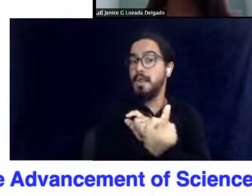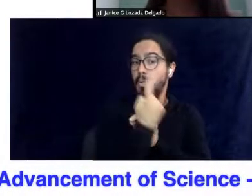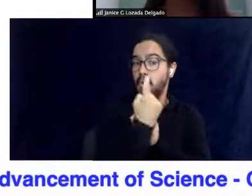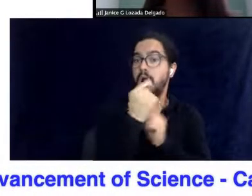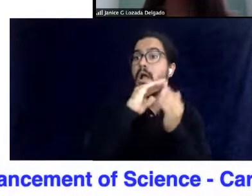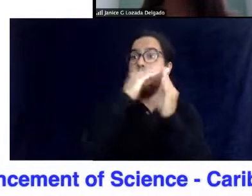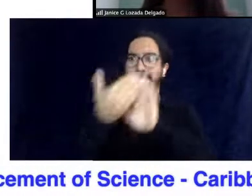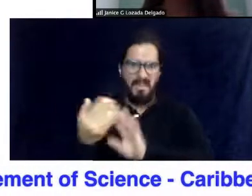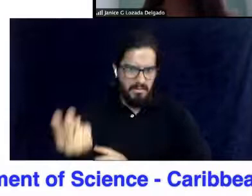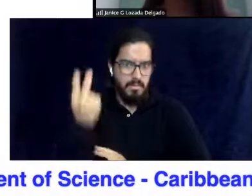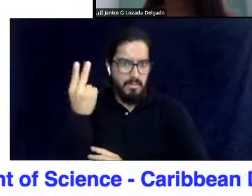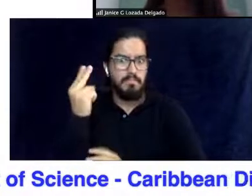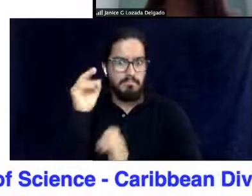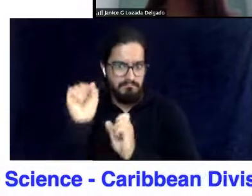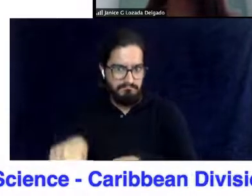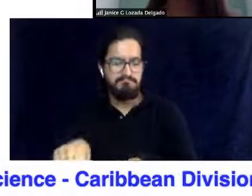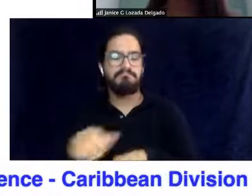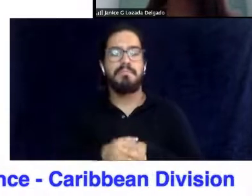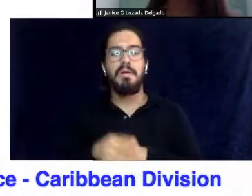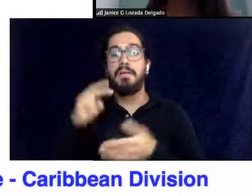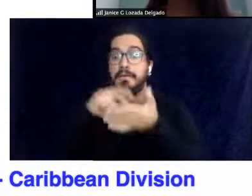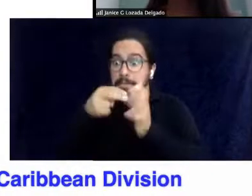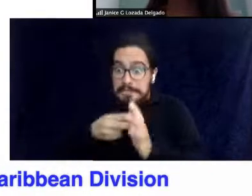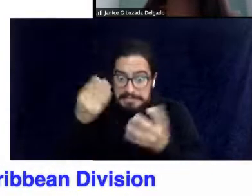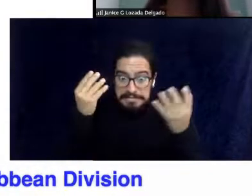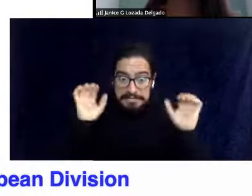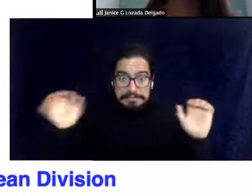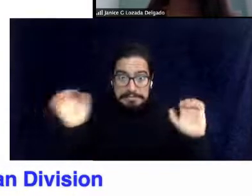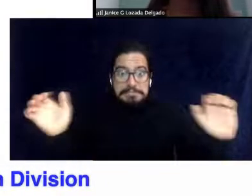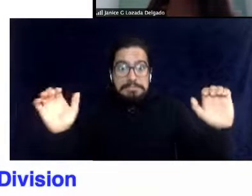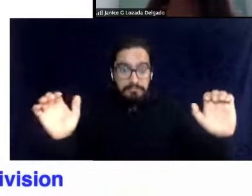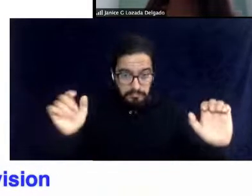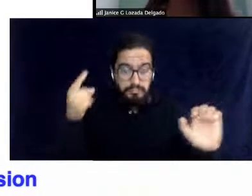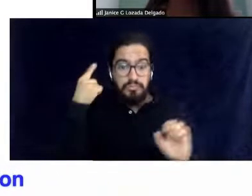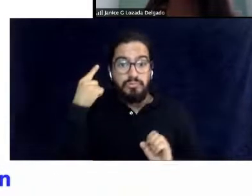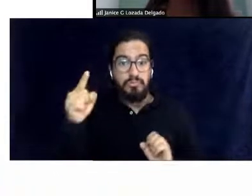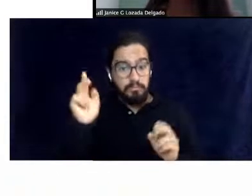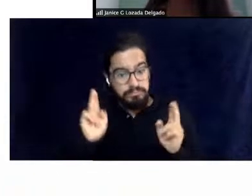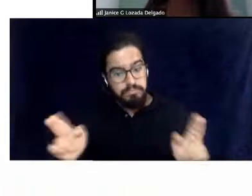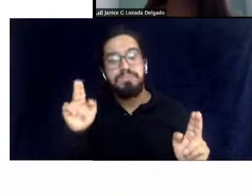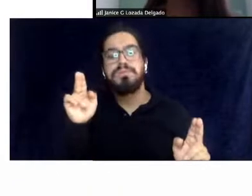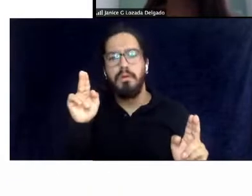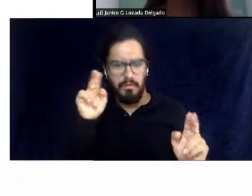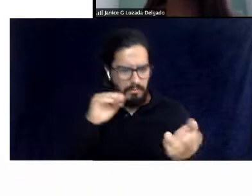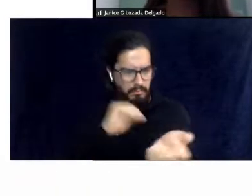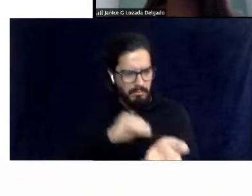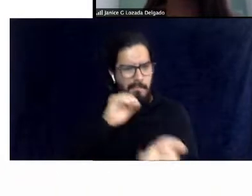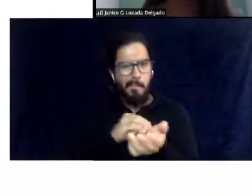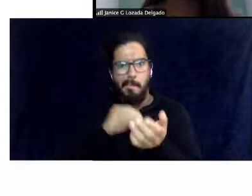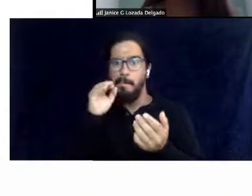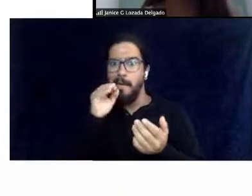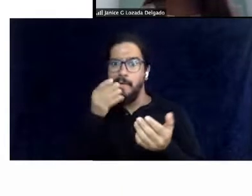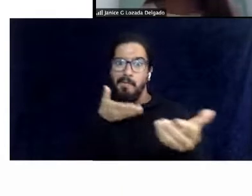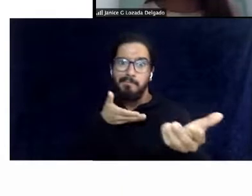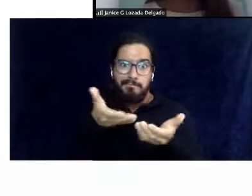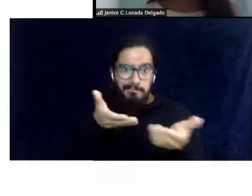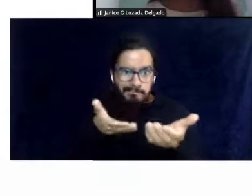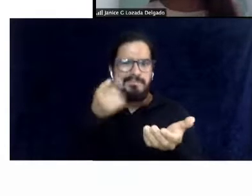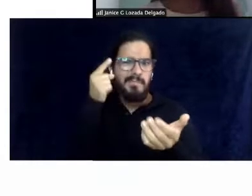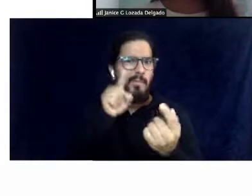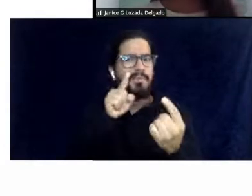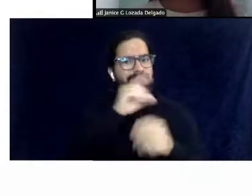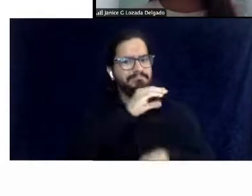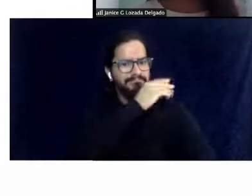is an urgent need for new interventions for the prevention and treatment of diabetes. Next.